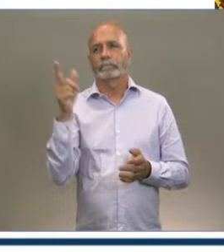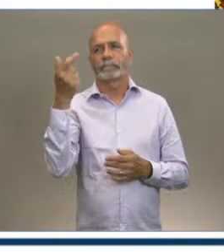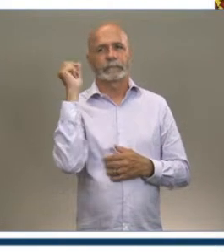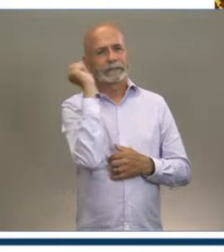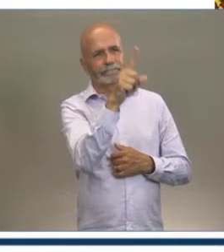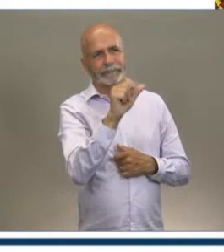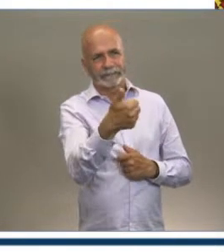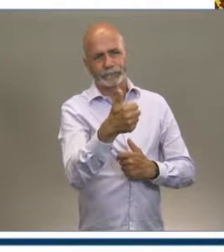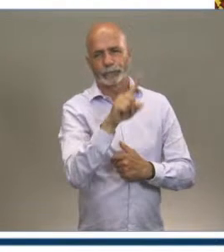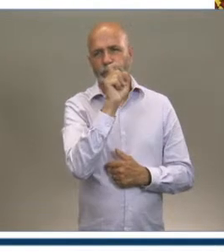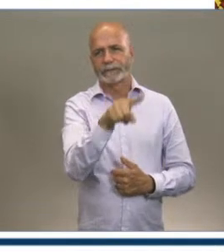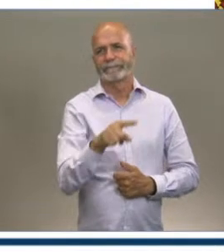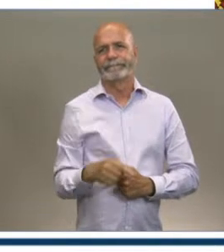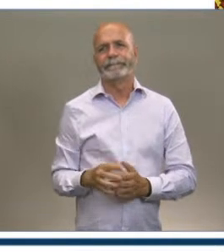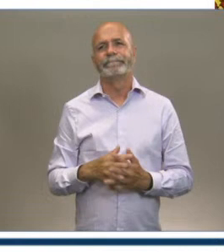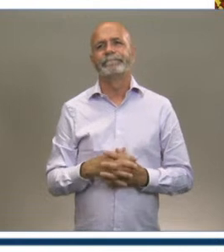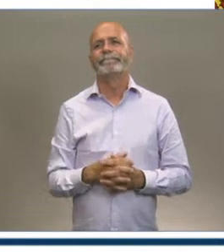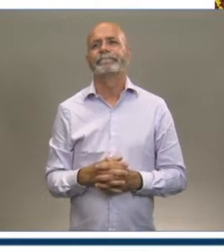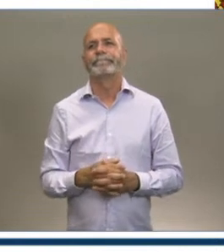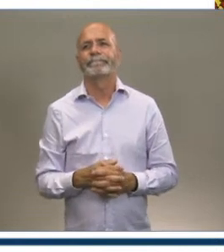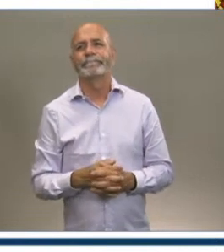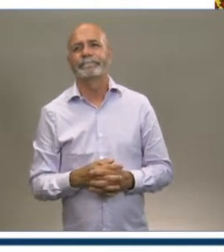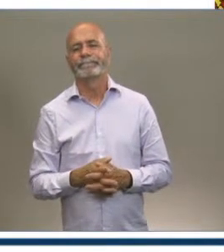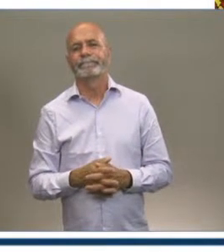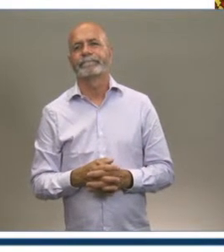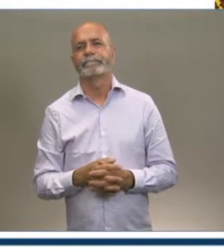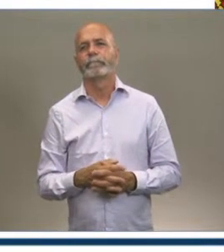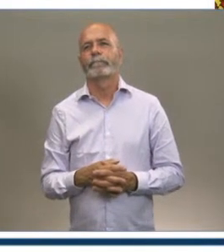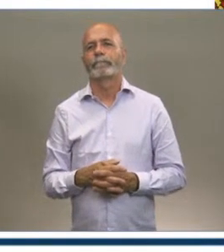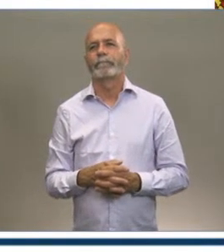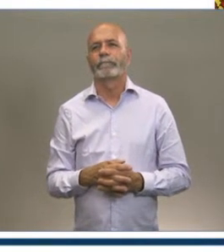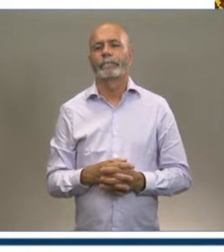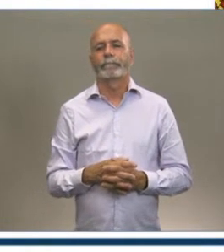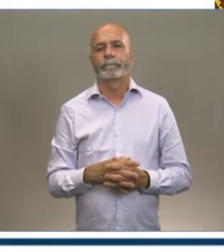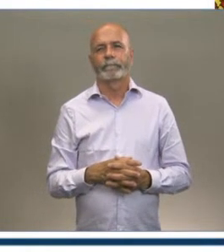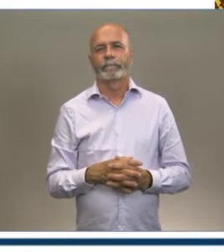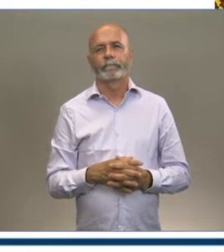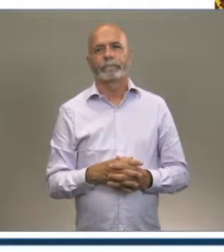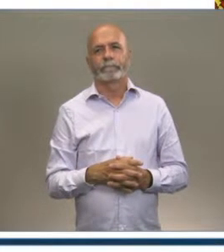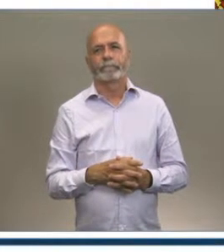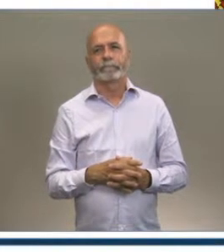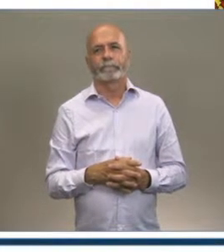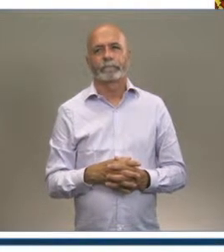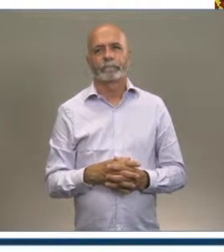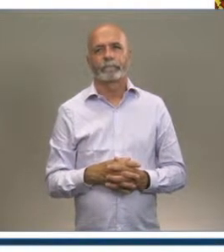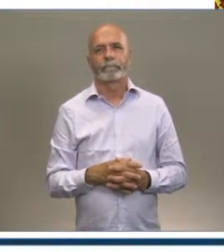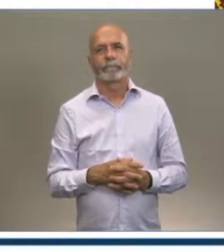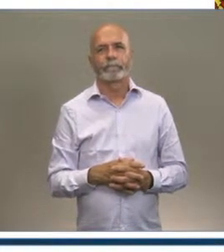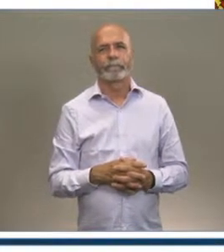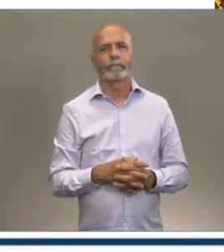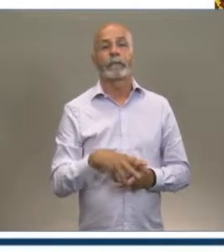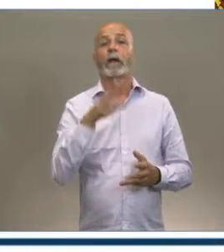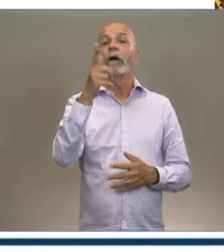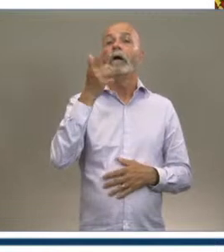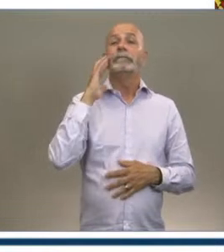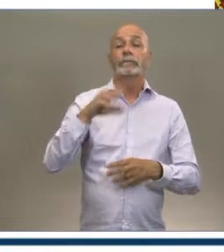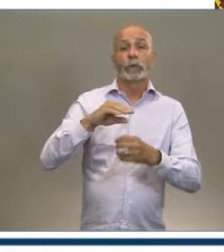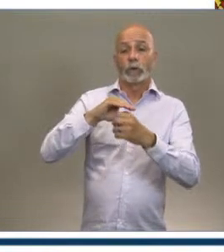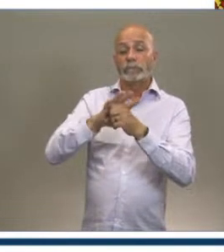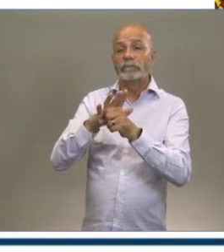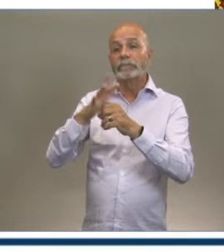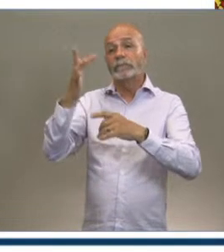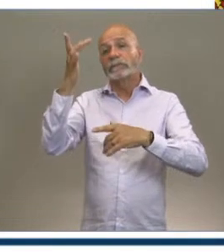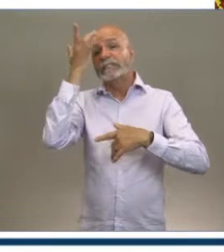the status is with the COVID illnesses and deaths related to